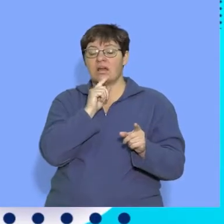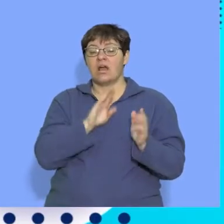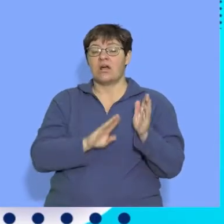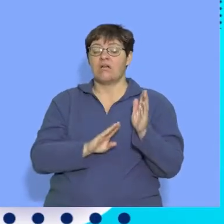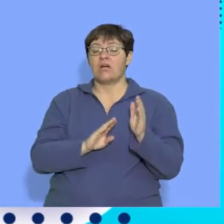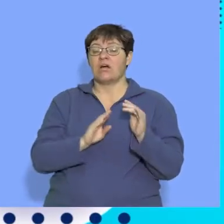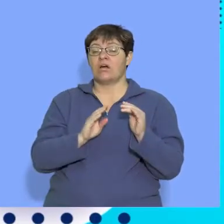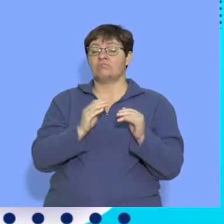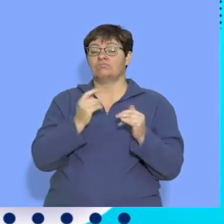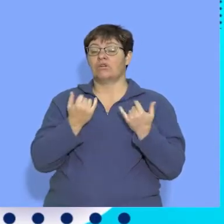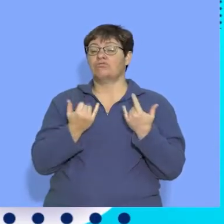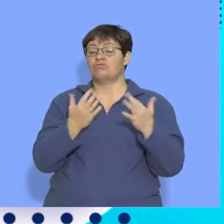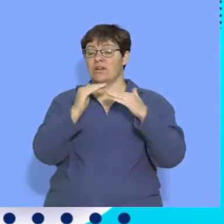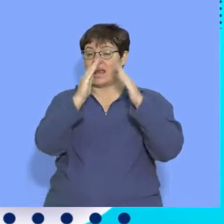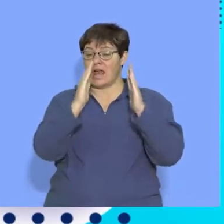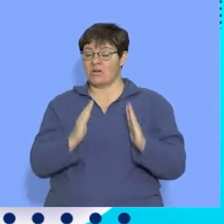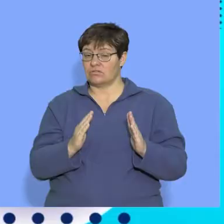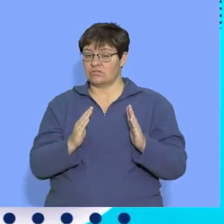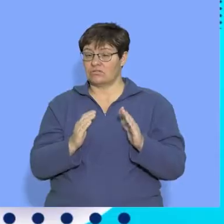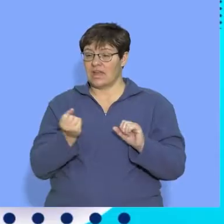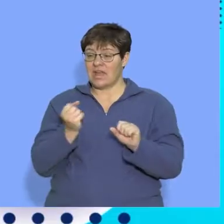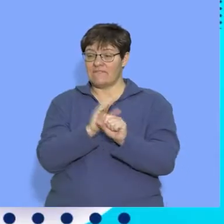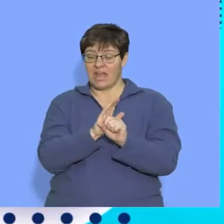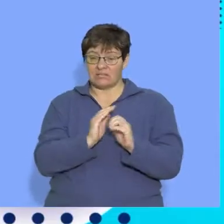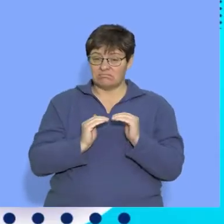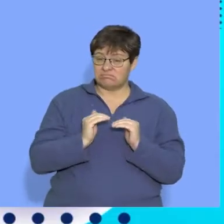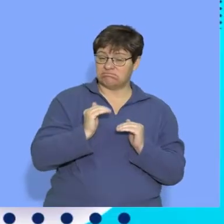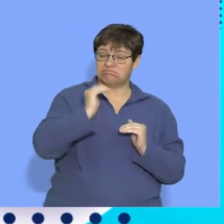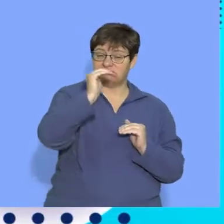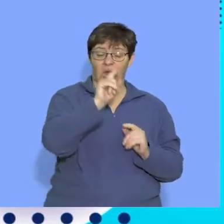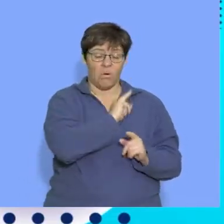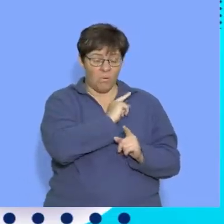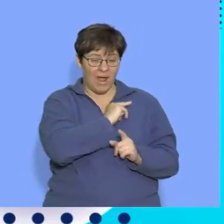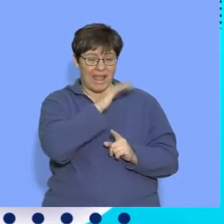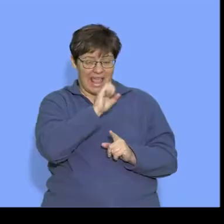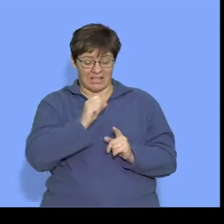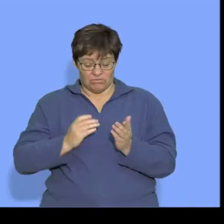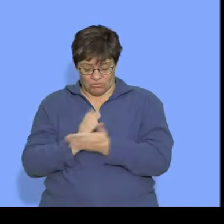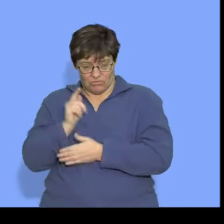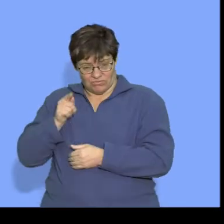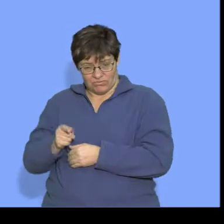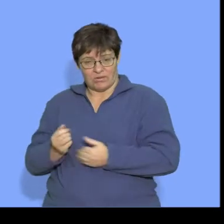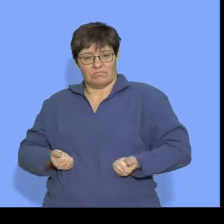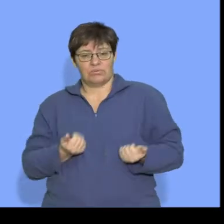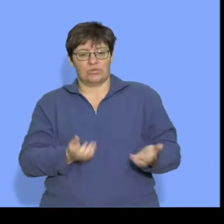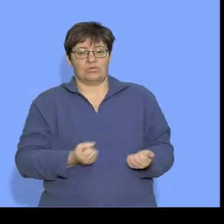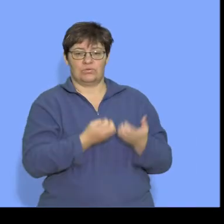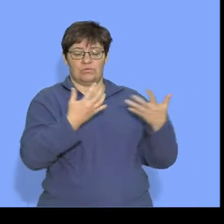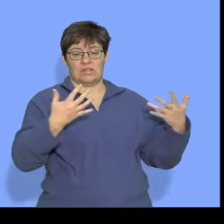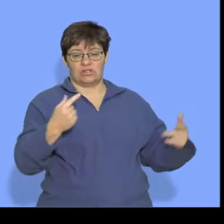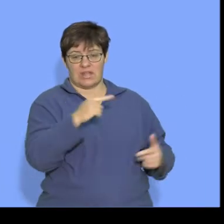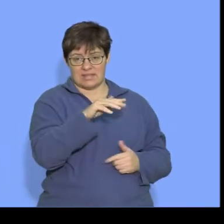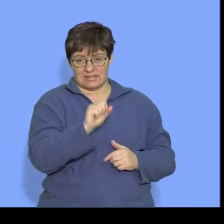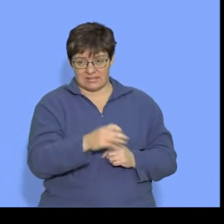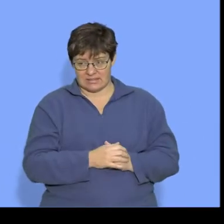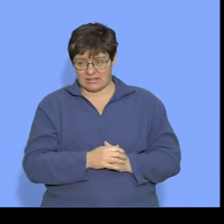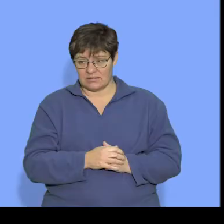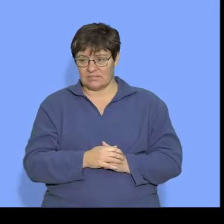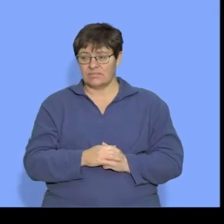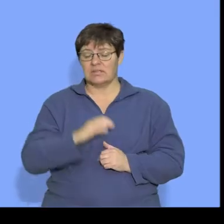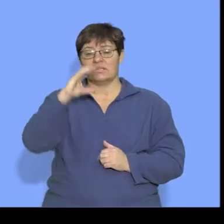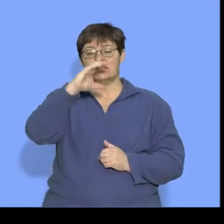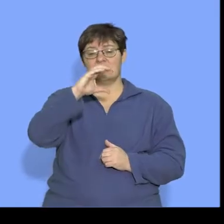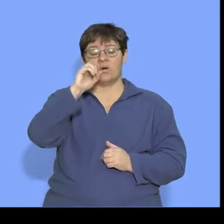effect has occurred due to an increased amount of greenhouse gases produced by humans. We also need to look at what carbon dioxide emissions